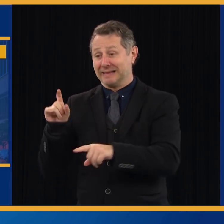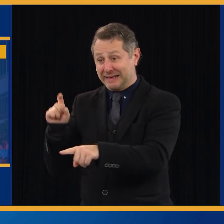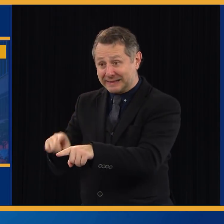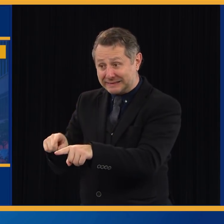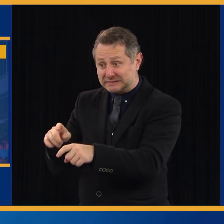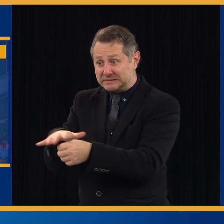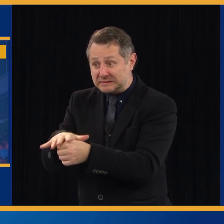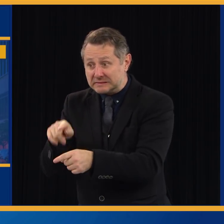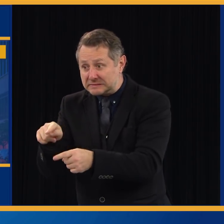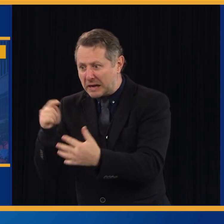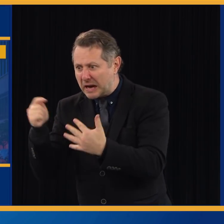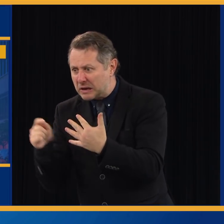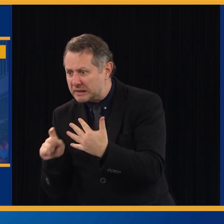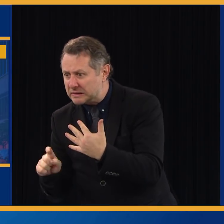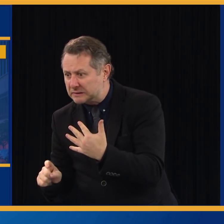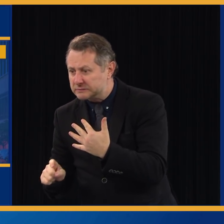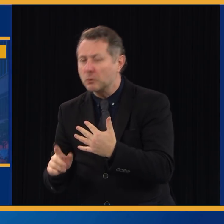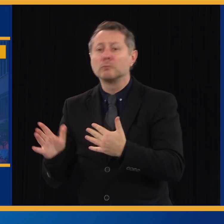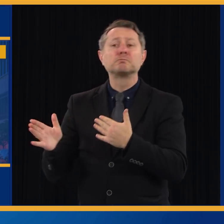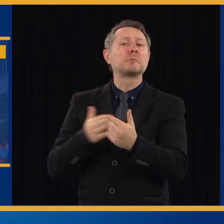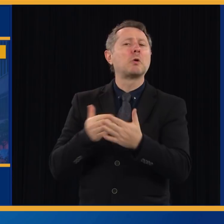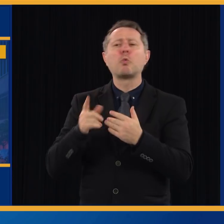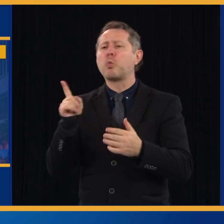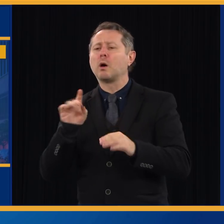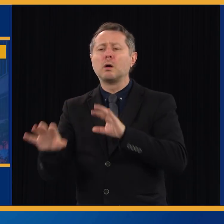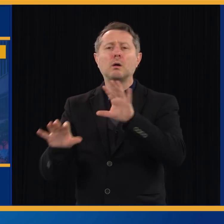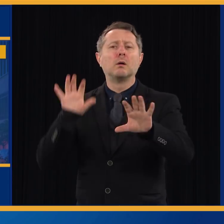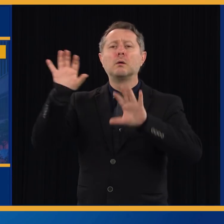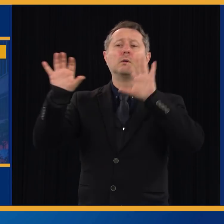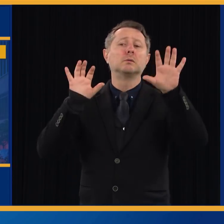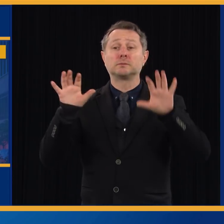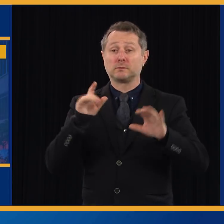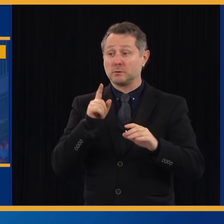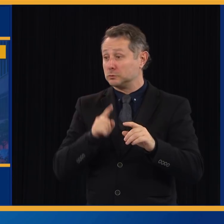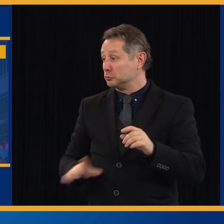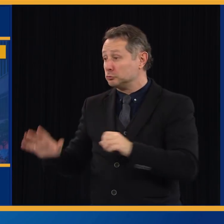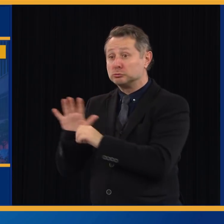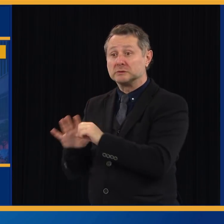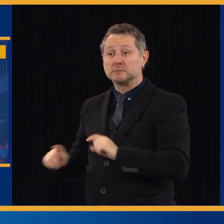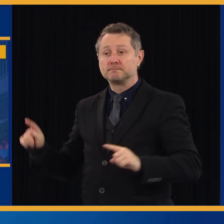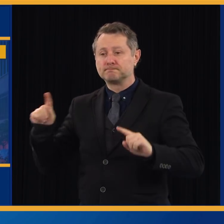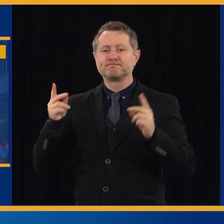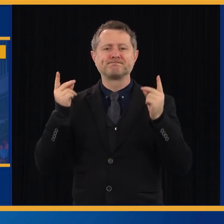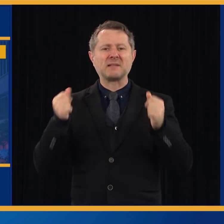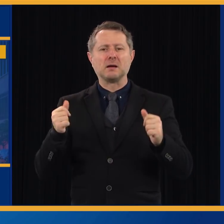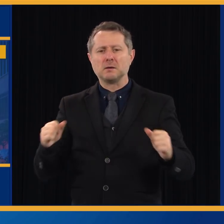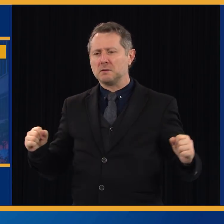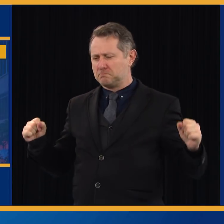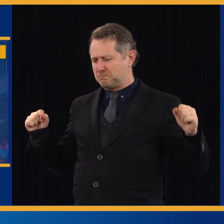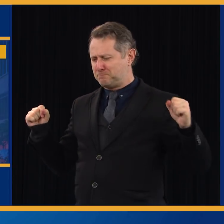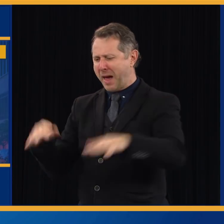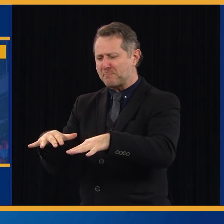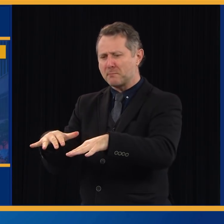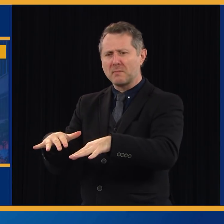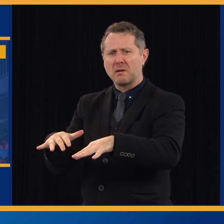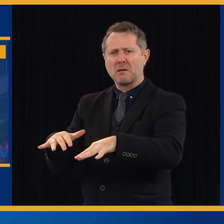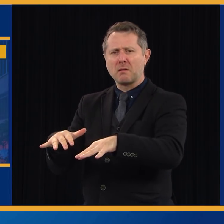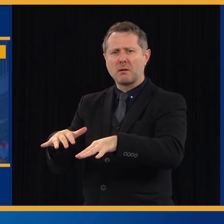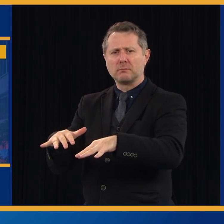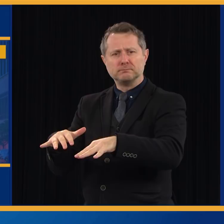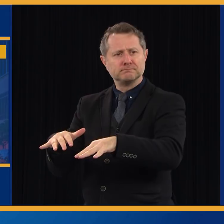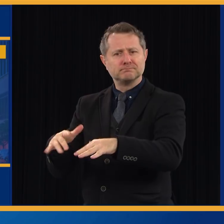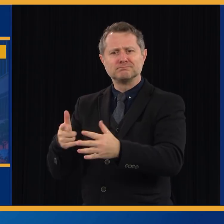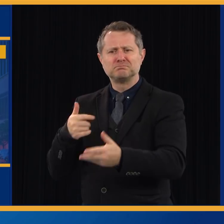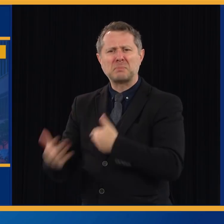state, the rest of the state will surge capacity and equipment